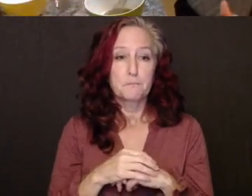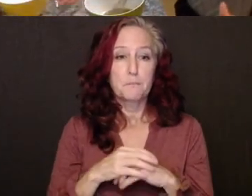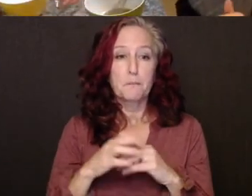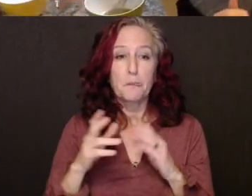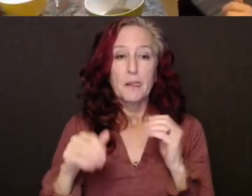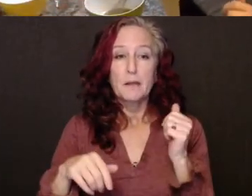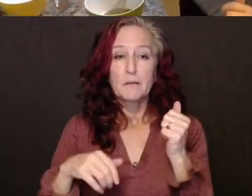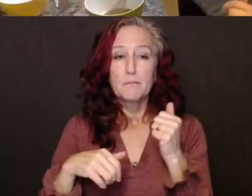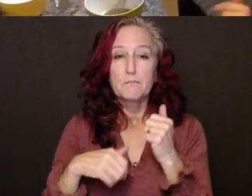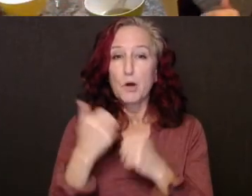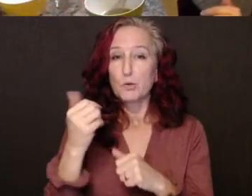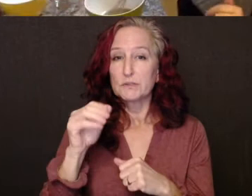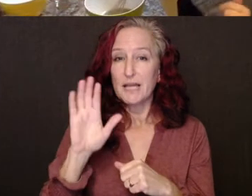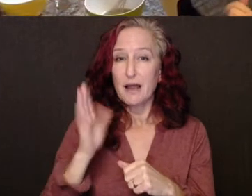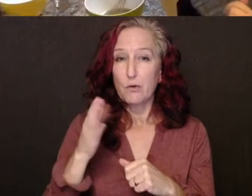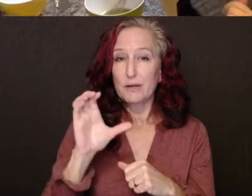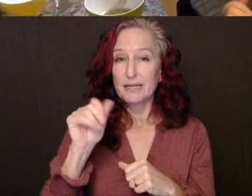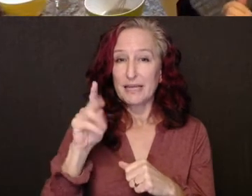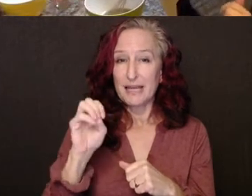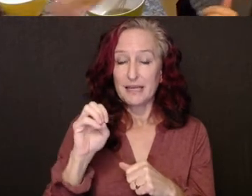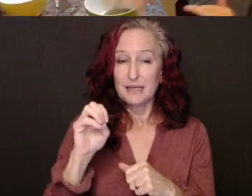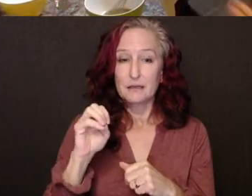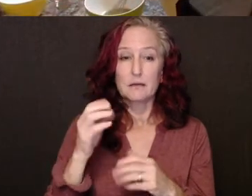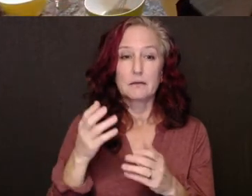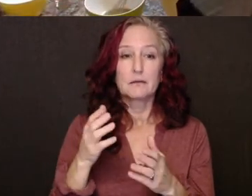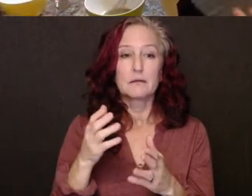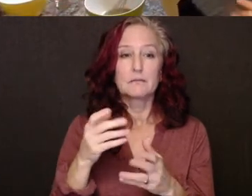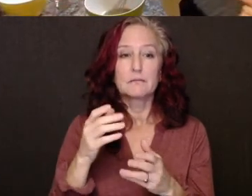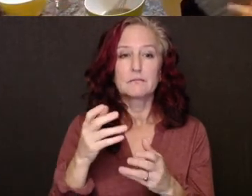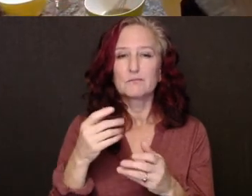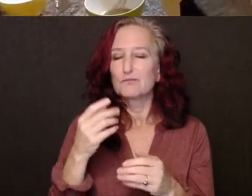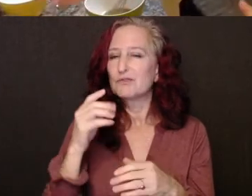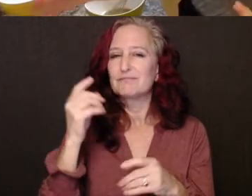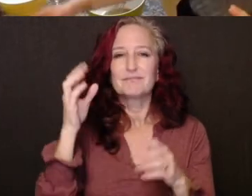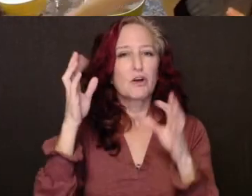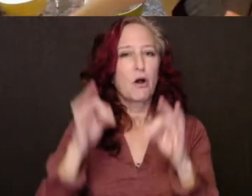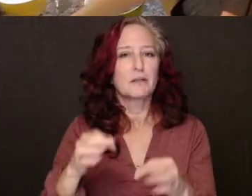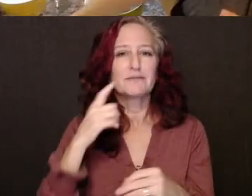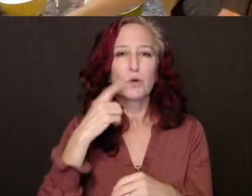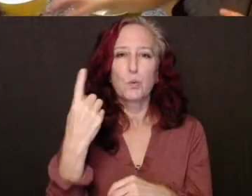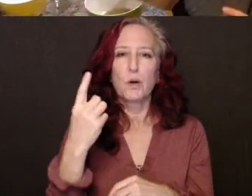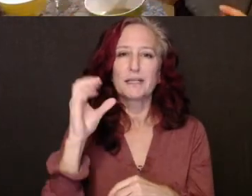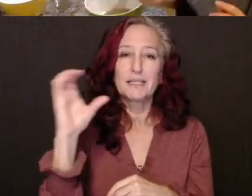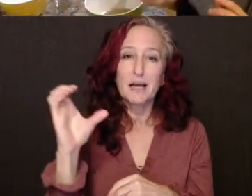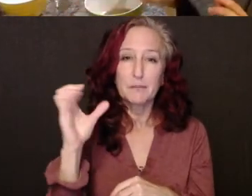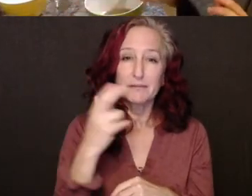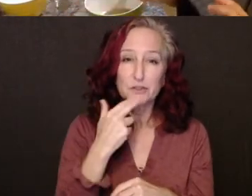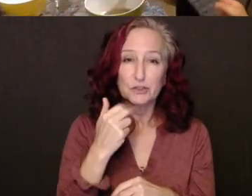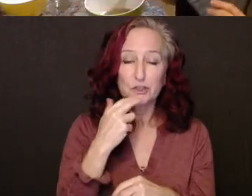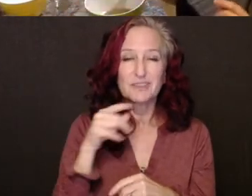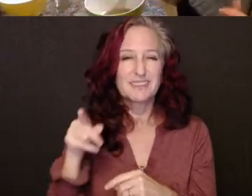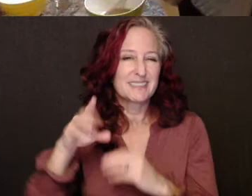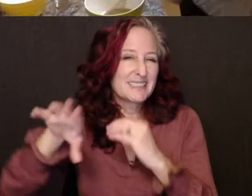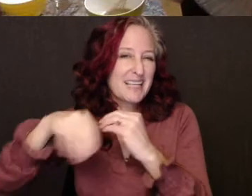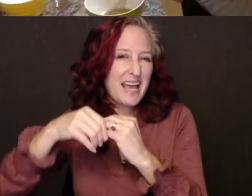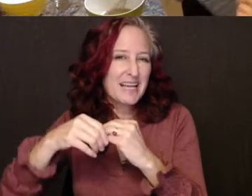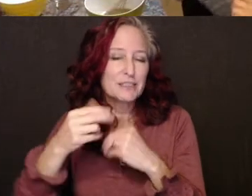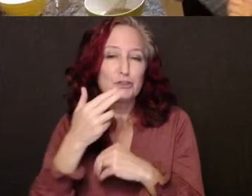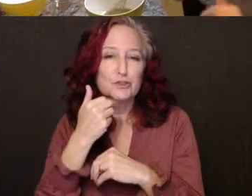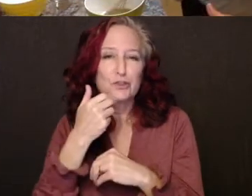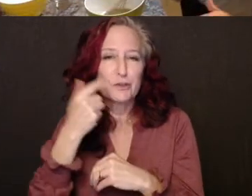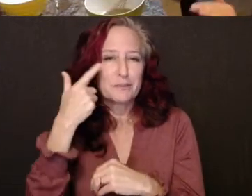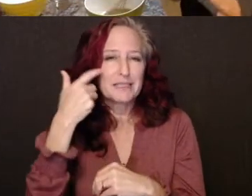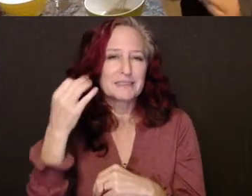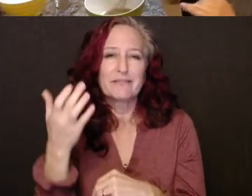it's 1 cup of sugar and 2 cane sugar and 2 tablespoons of brown sugar.